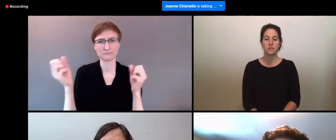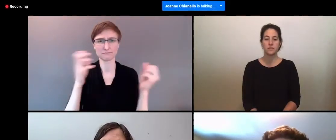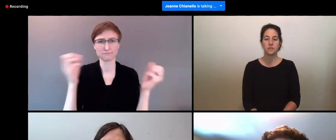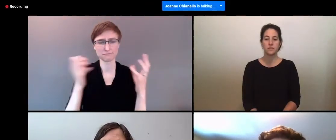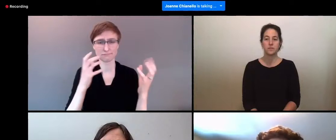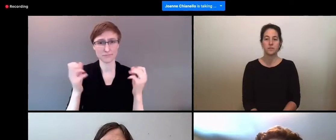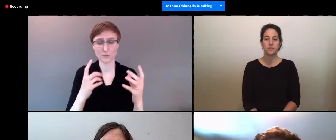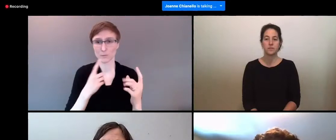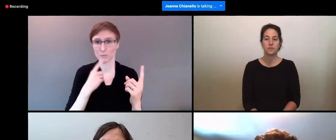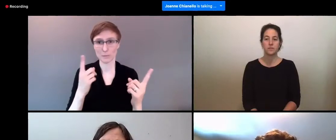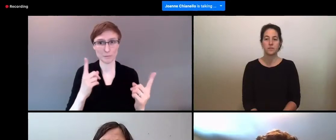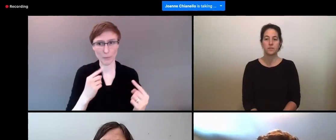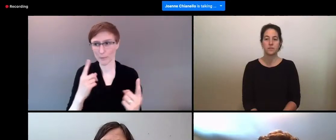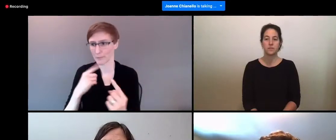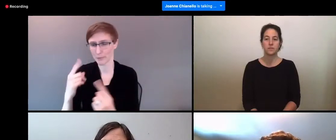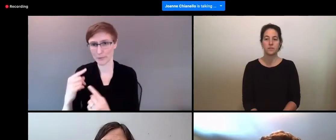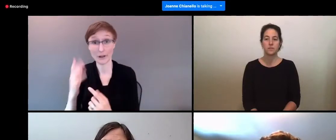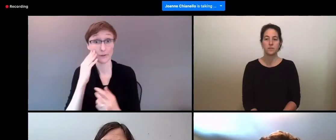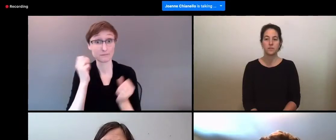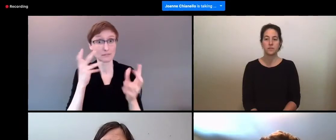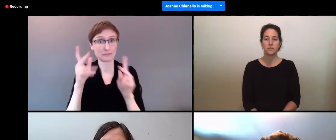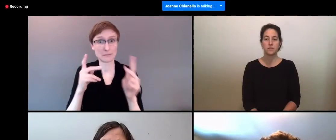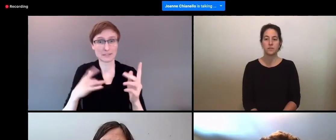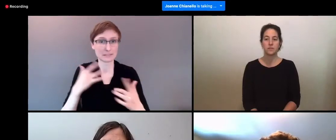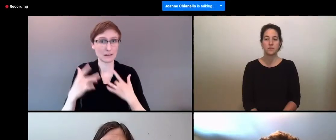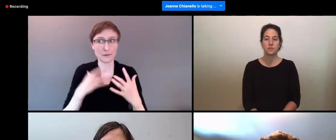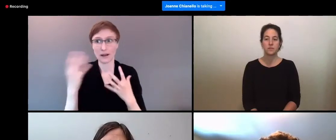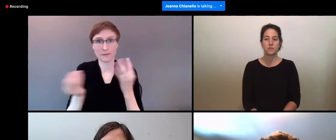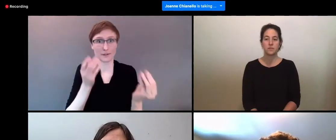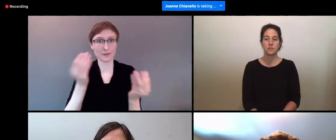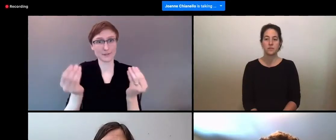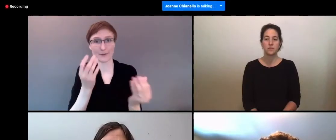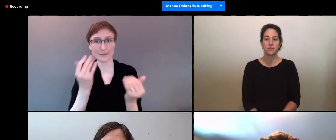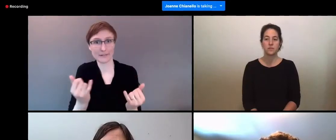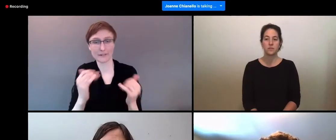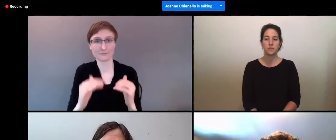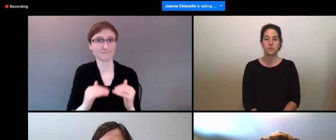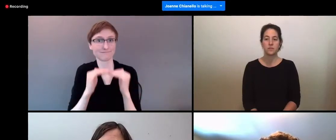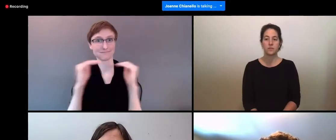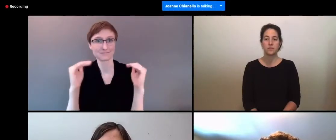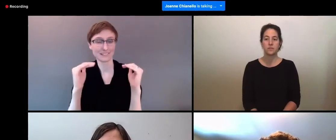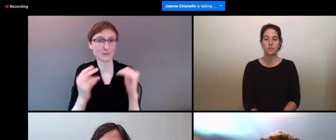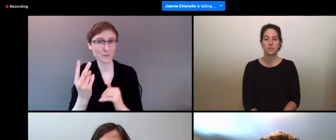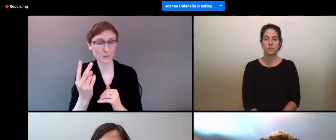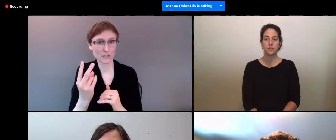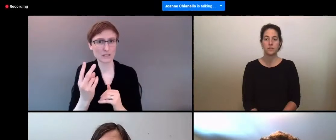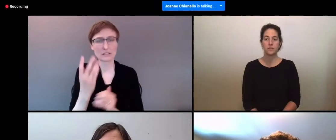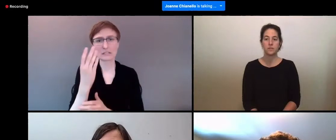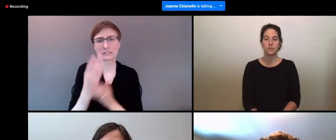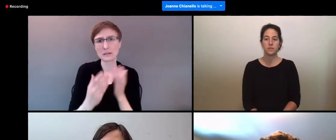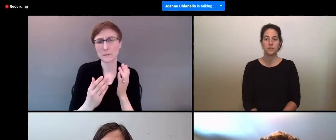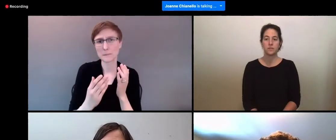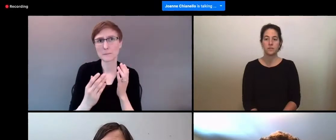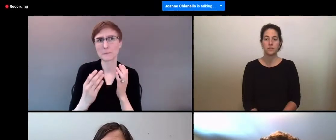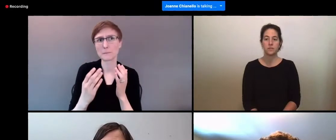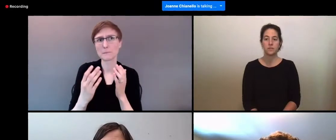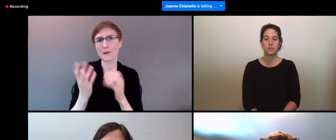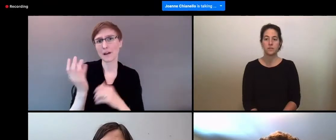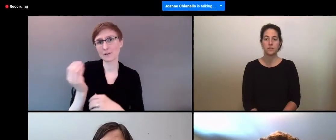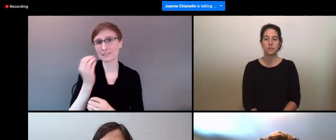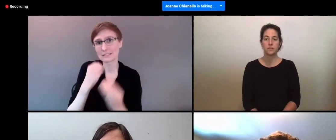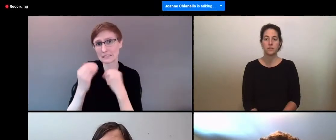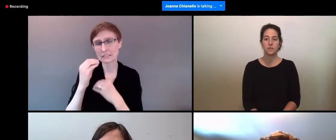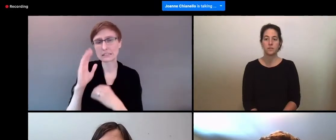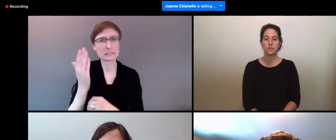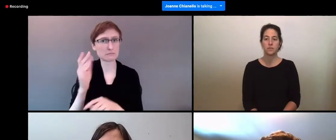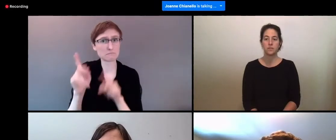course, people are very excited to be out in stage two here today, but some patios, people seem to be social distancing, but we just got a call